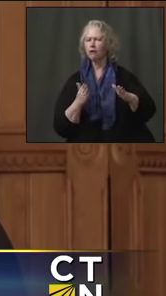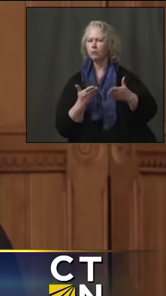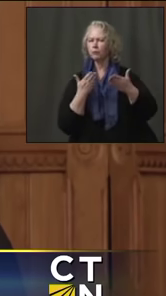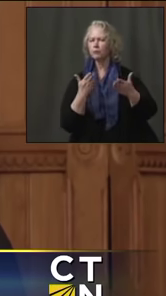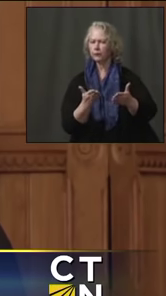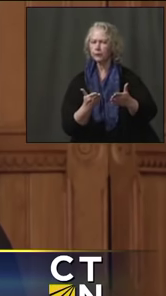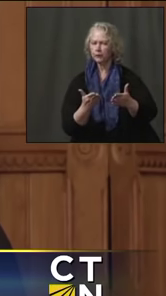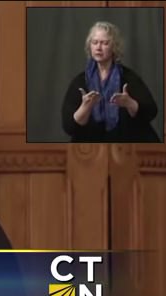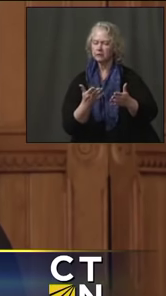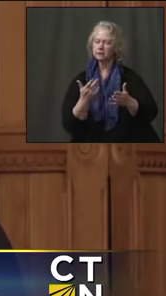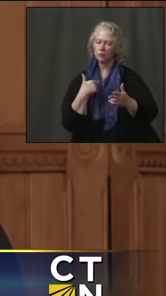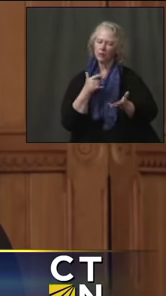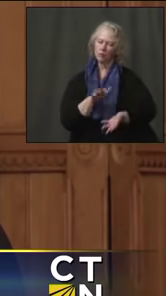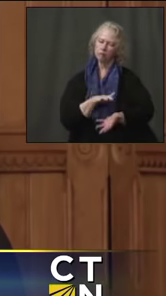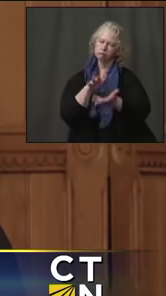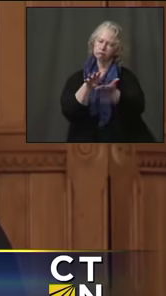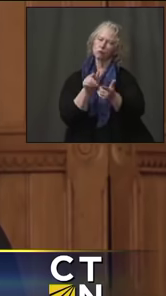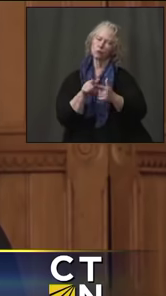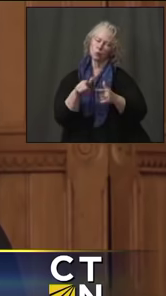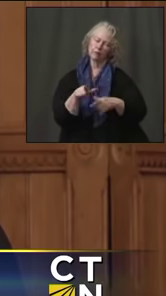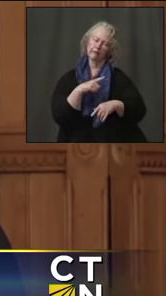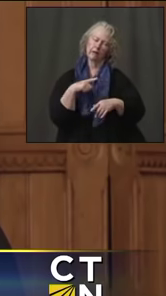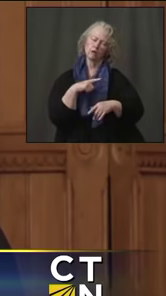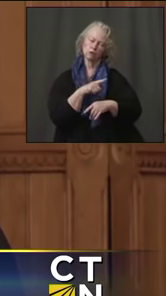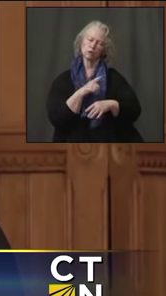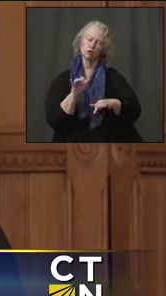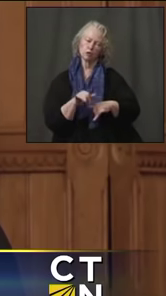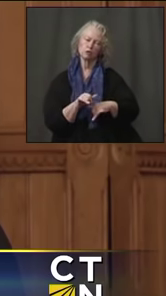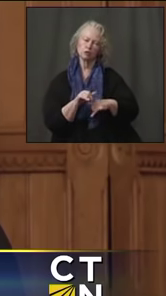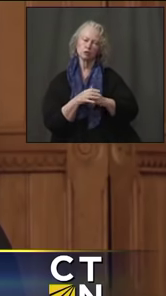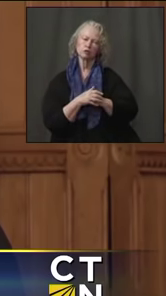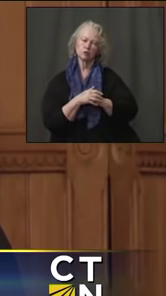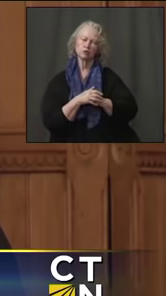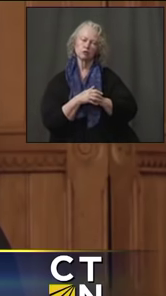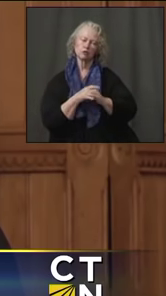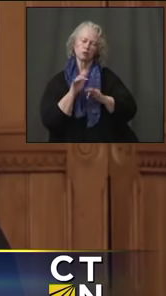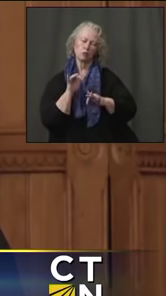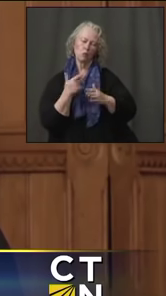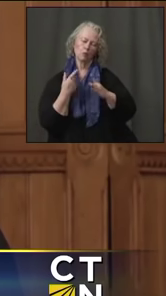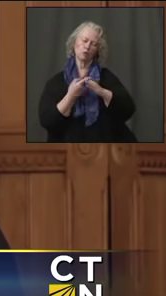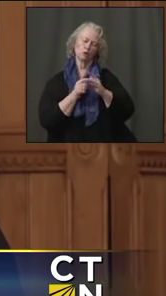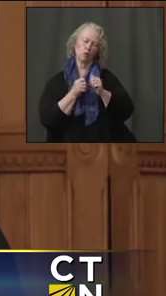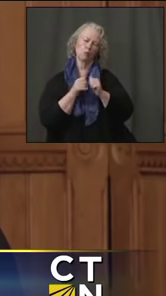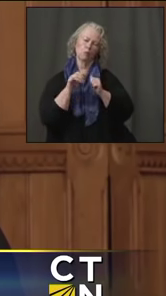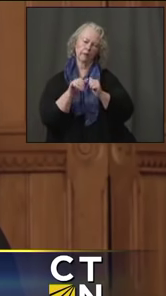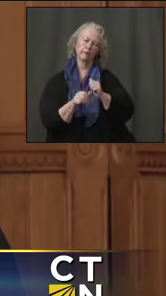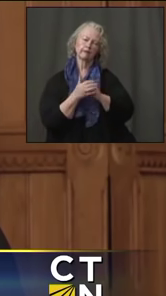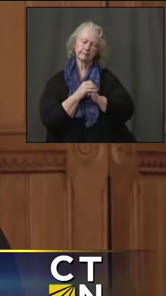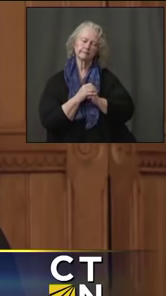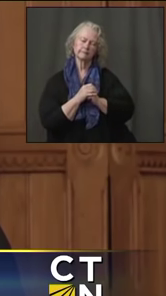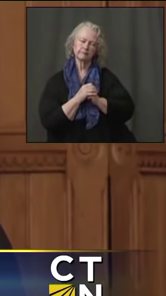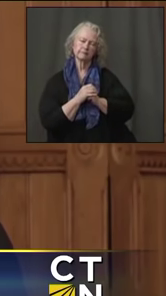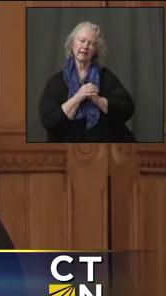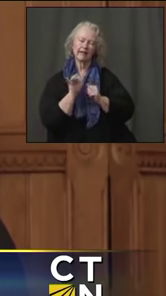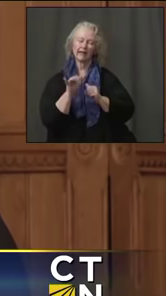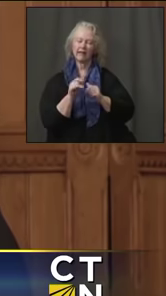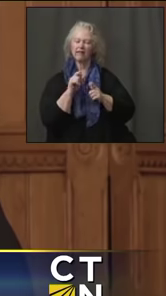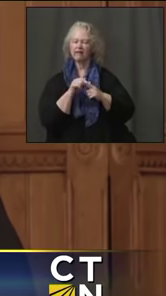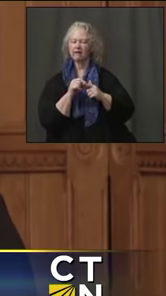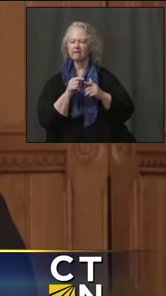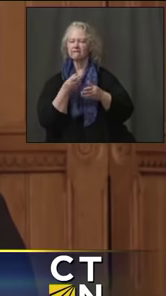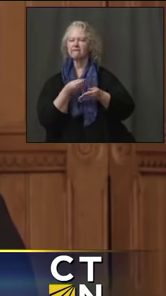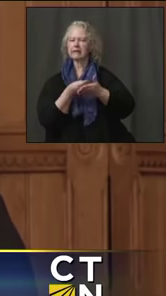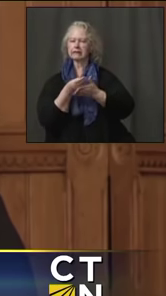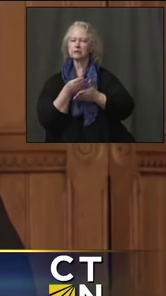putting a package in front of them for consideration. Those conversations will, of course, first start with the appropriates and the finance chairs. So expect a